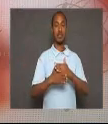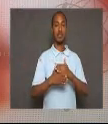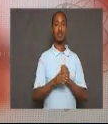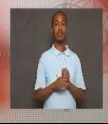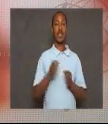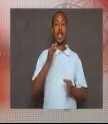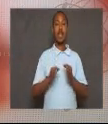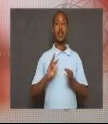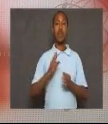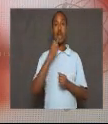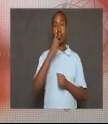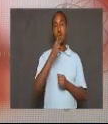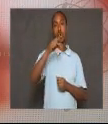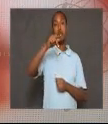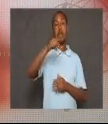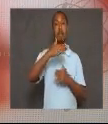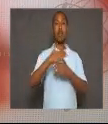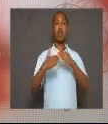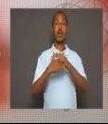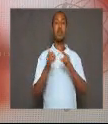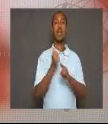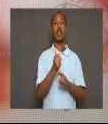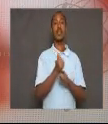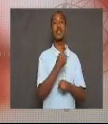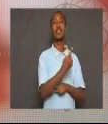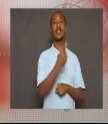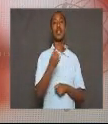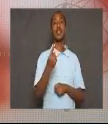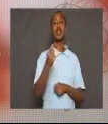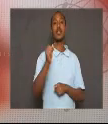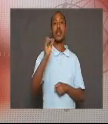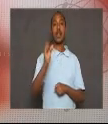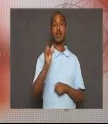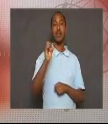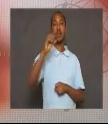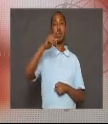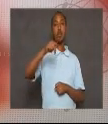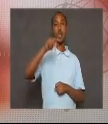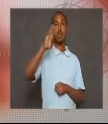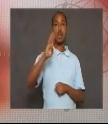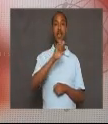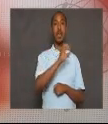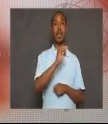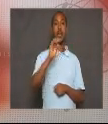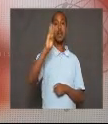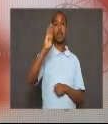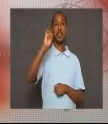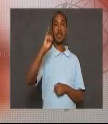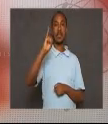If we look at p-block metals, such as thallium, lead, and